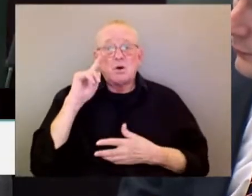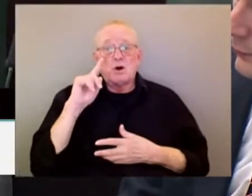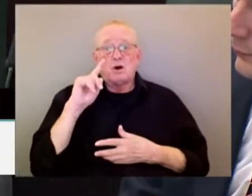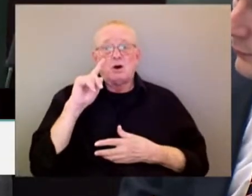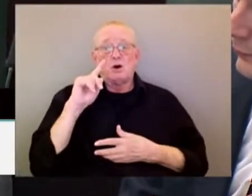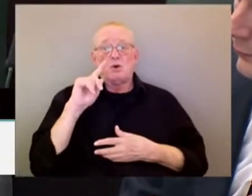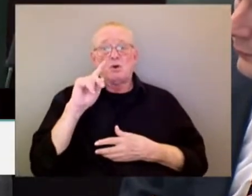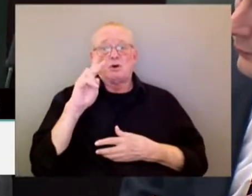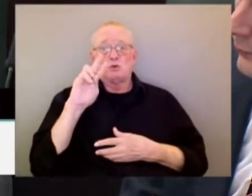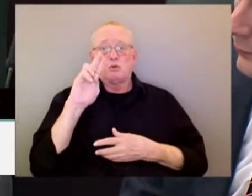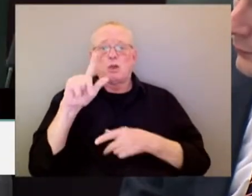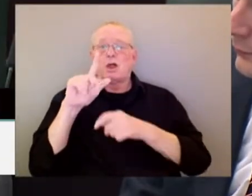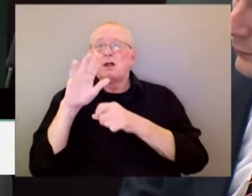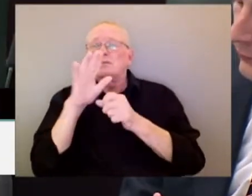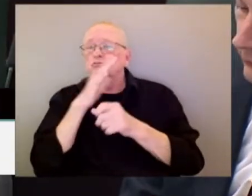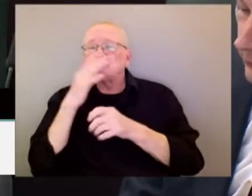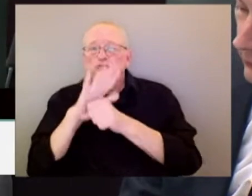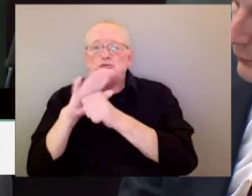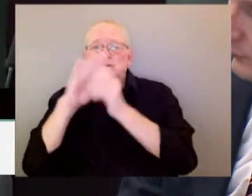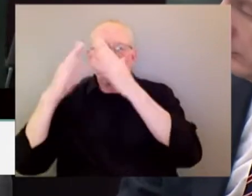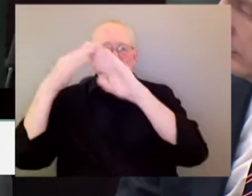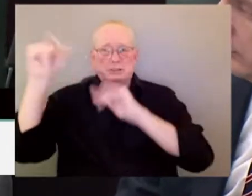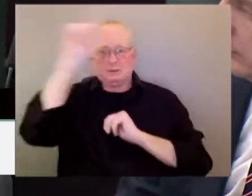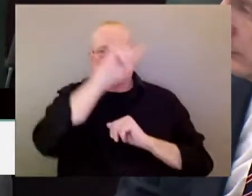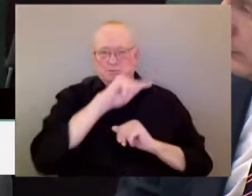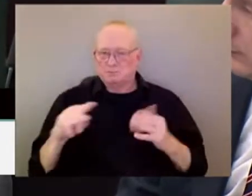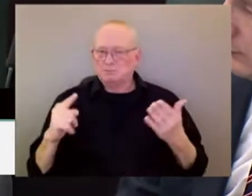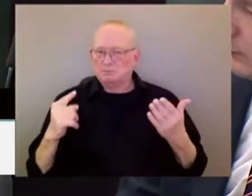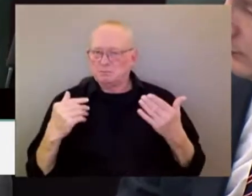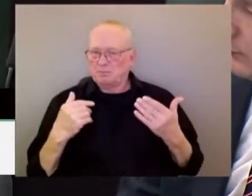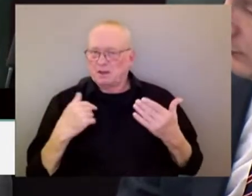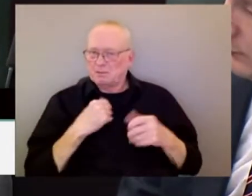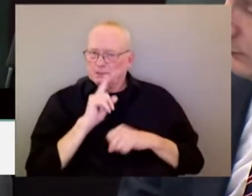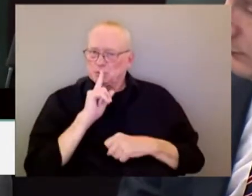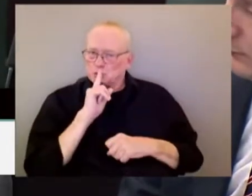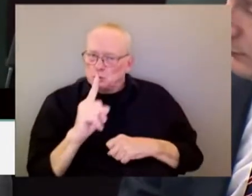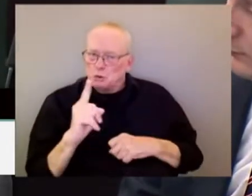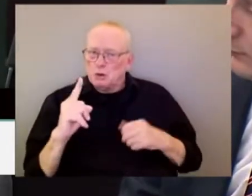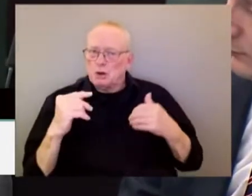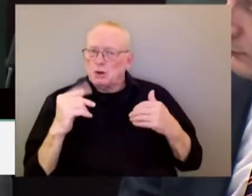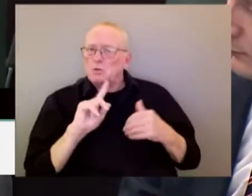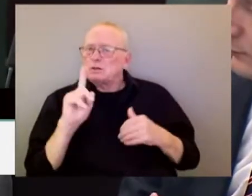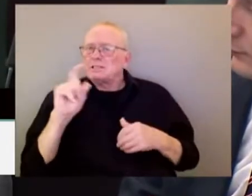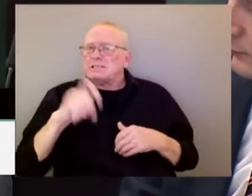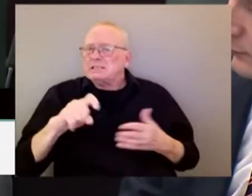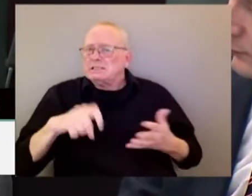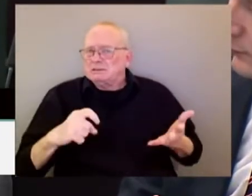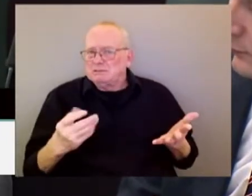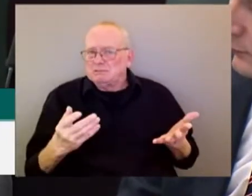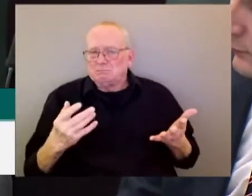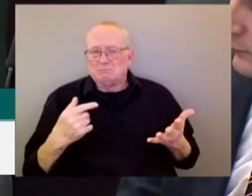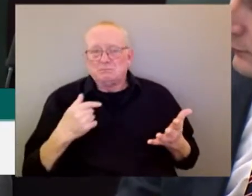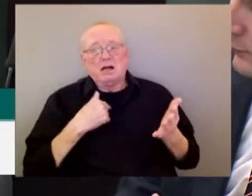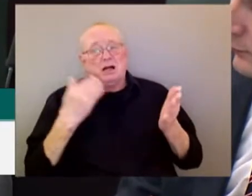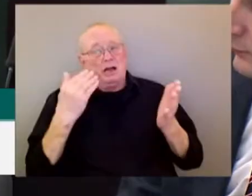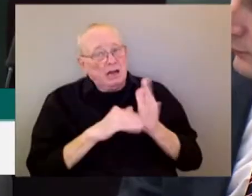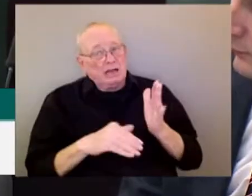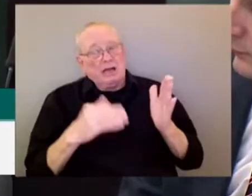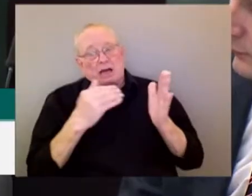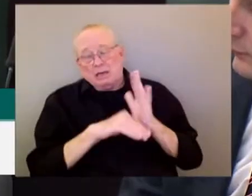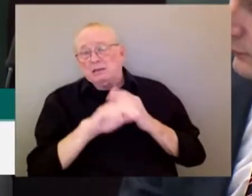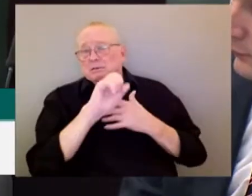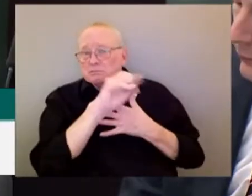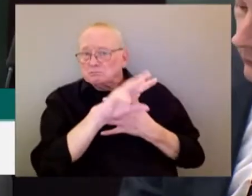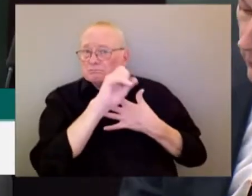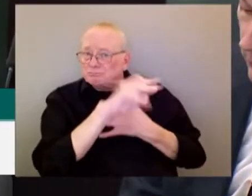sure that they have the resources they need. It's why, Mr. Speaker, as I've said numerous times, that we have seen the highest growth in